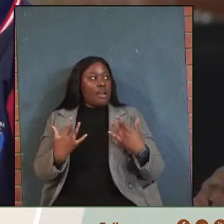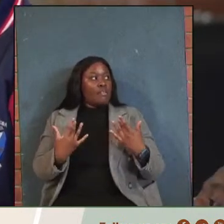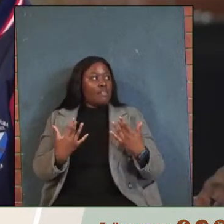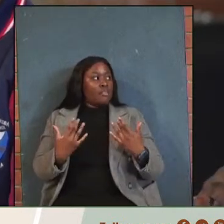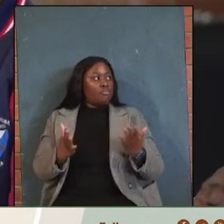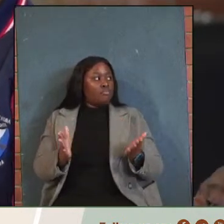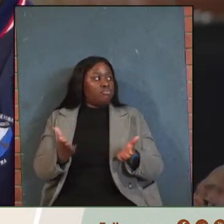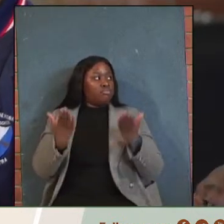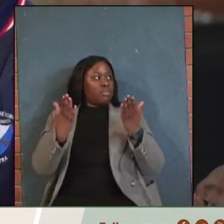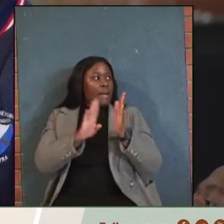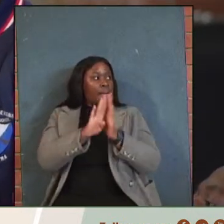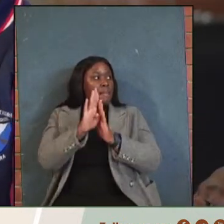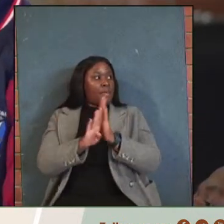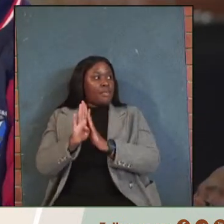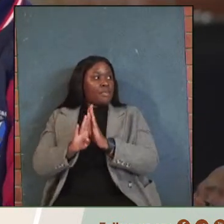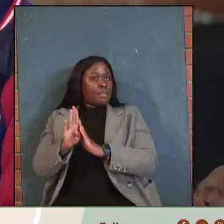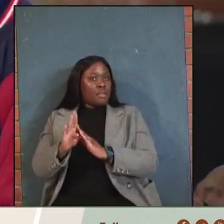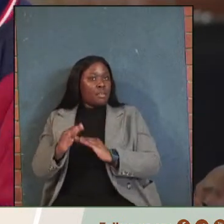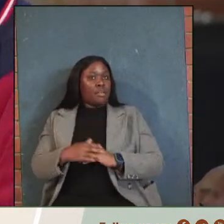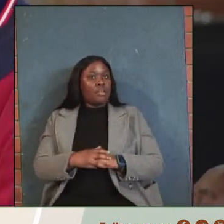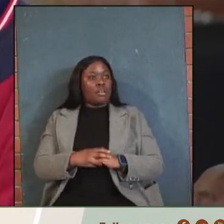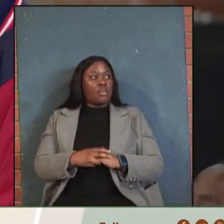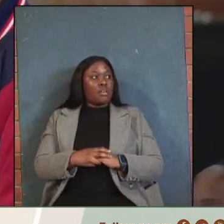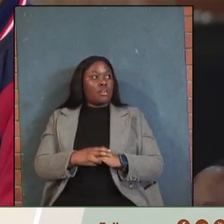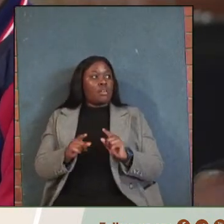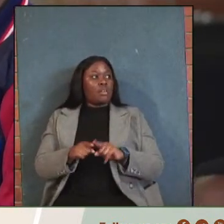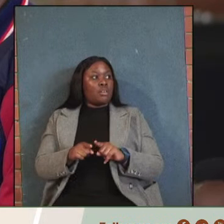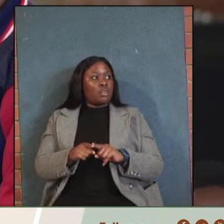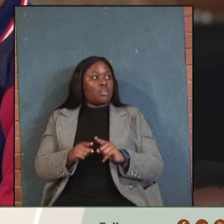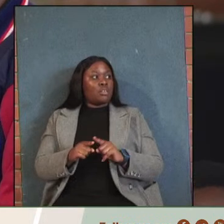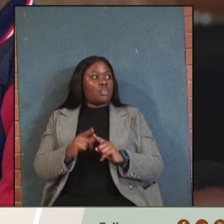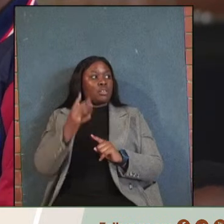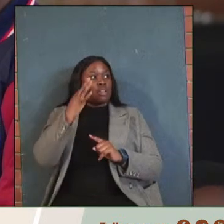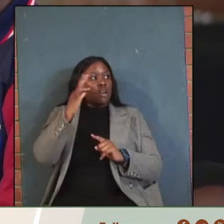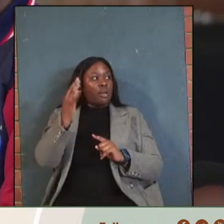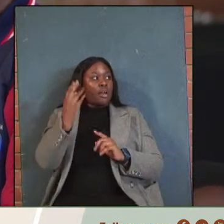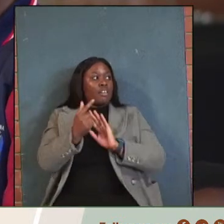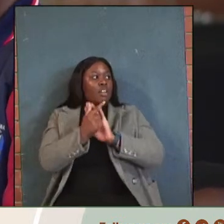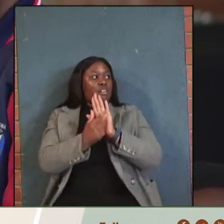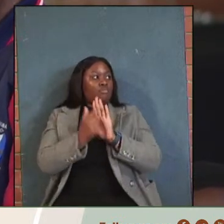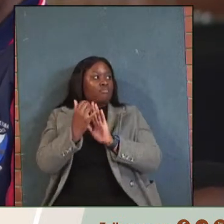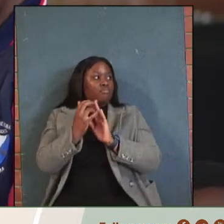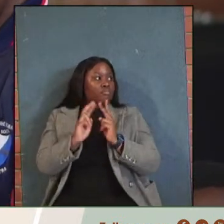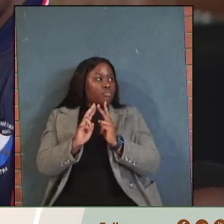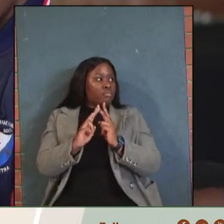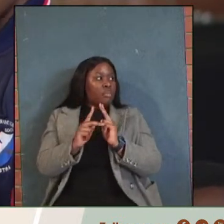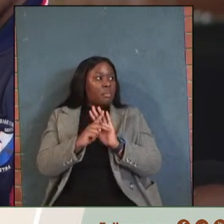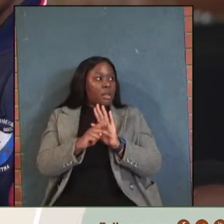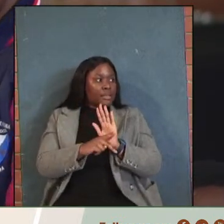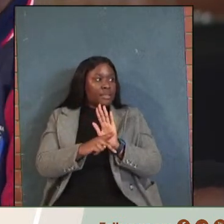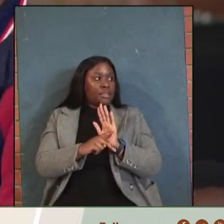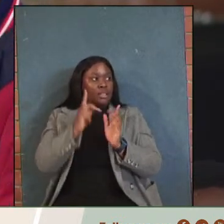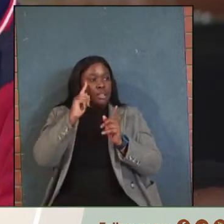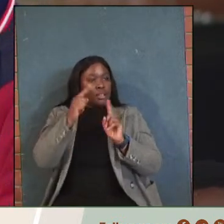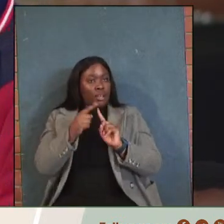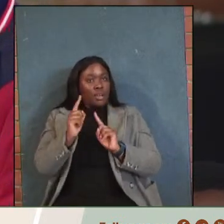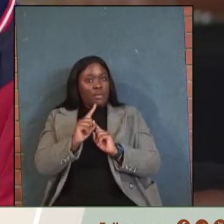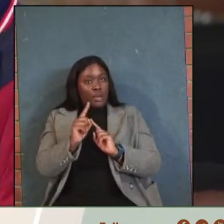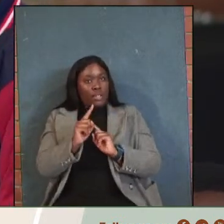and above this, governments have a legislation and policies aimed at protecting children from